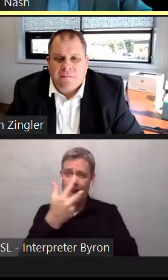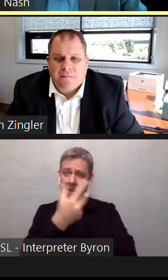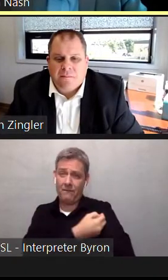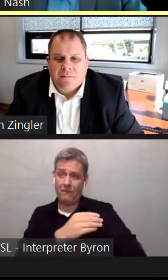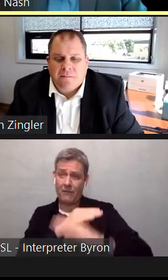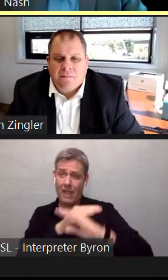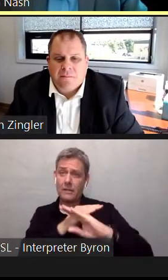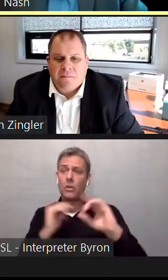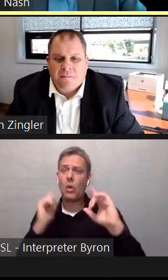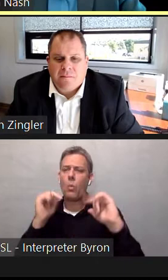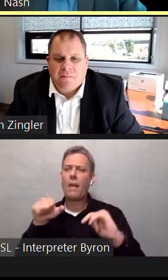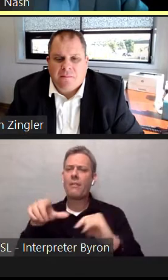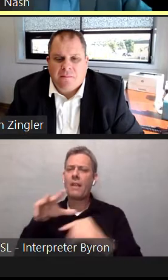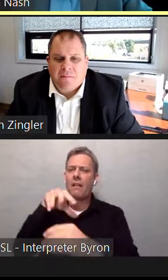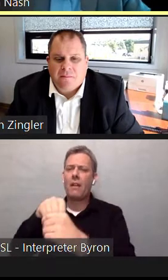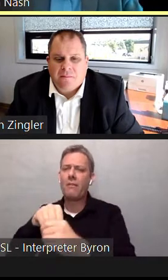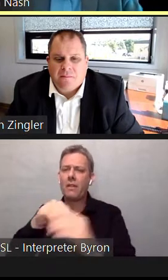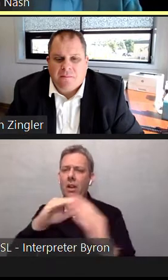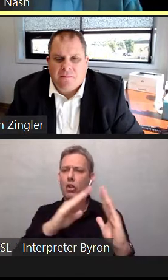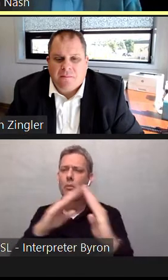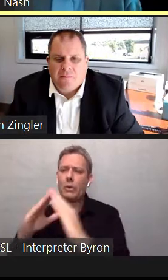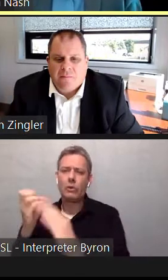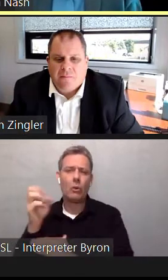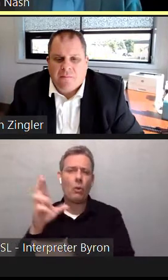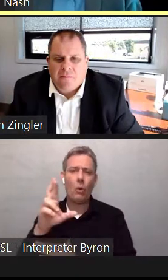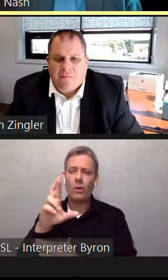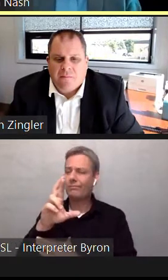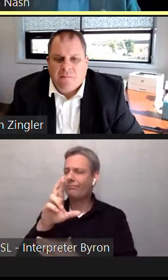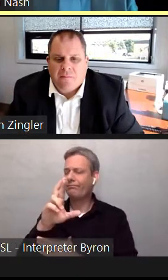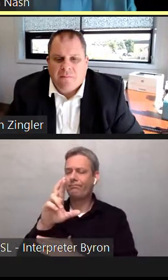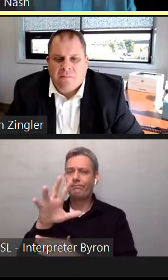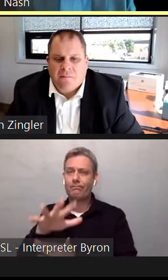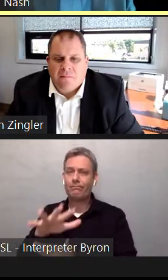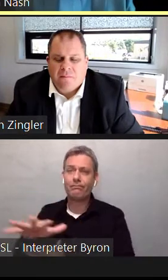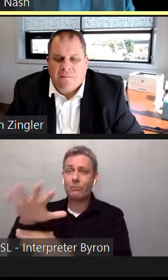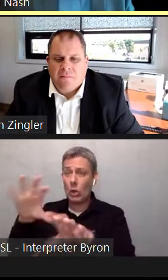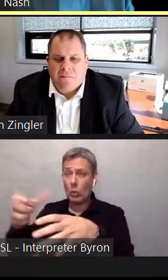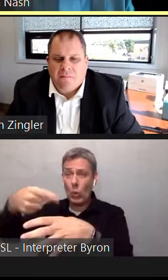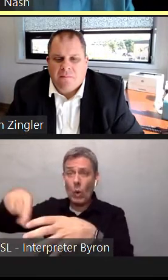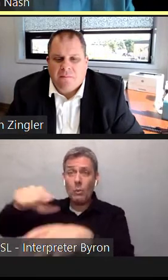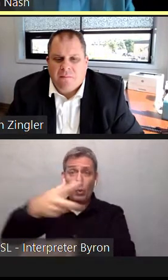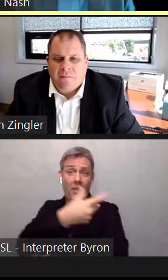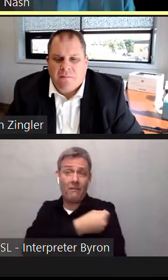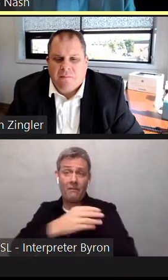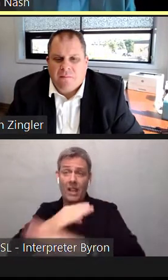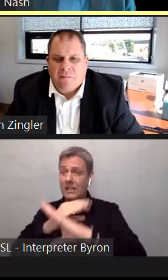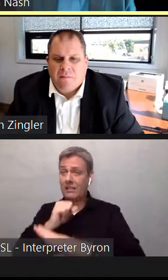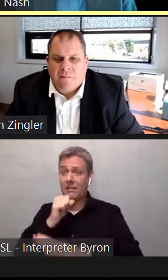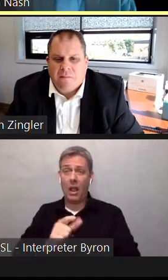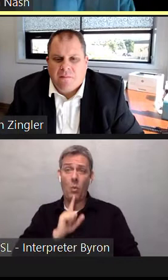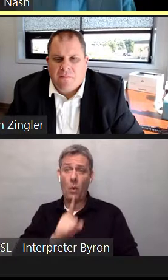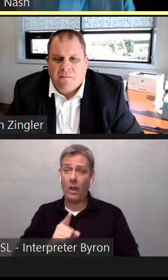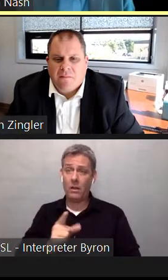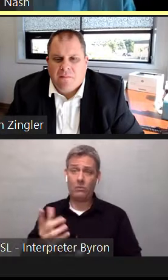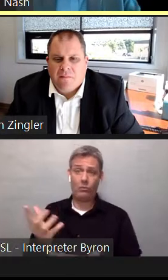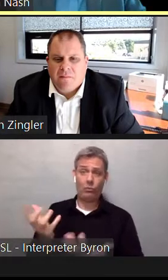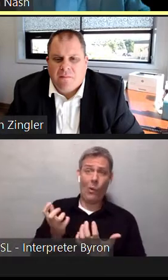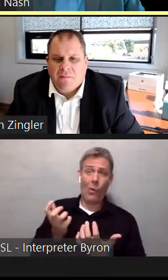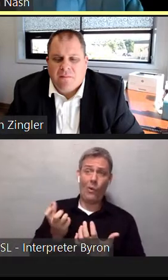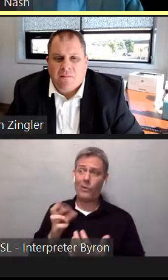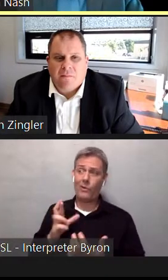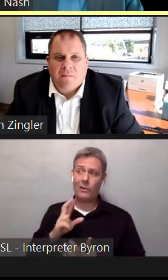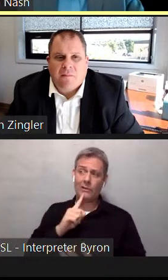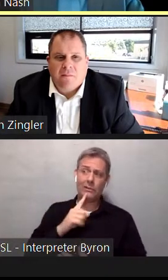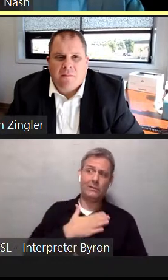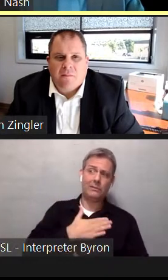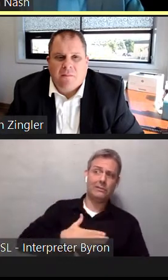in a community or an environment or a social group where the vaccine may not be well appreciated or desired? And so it's, how do we